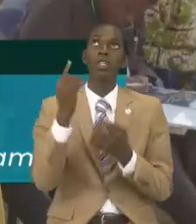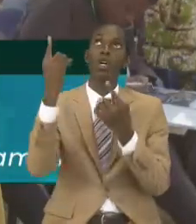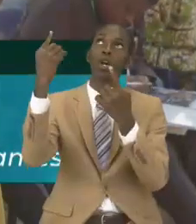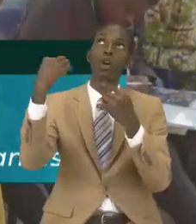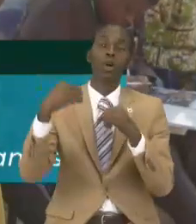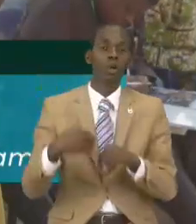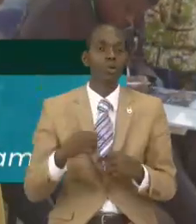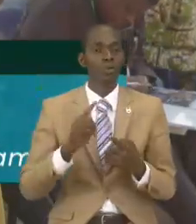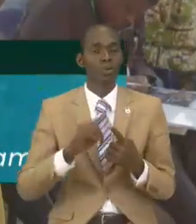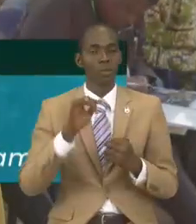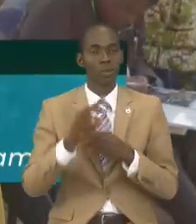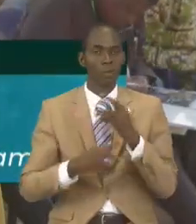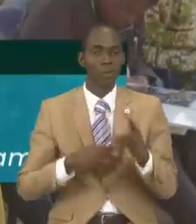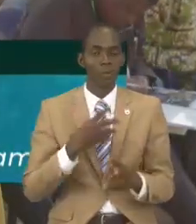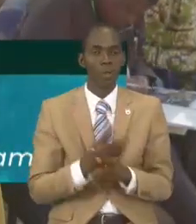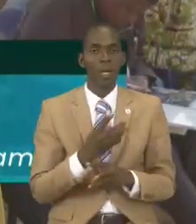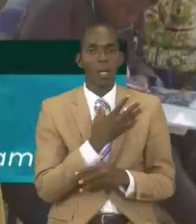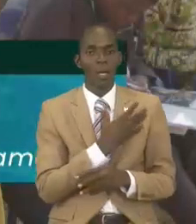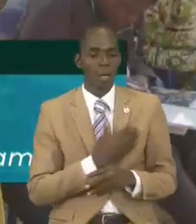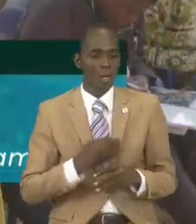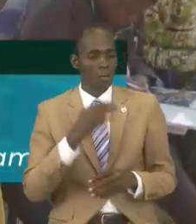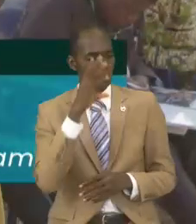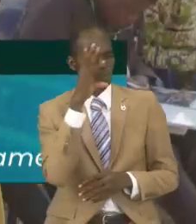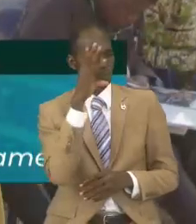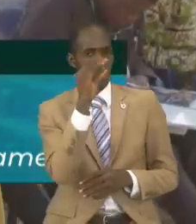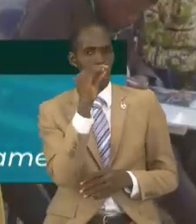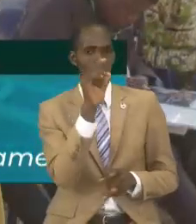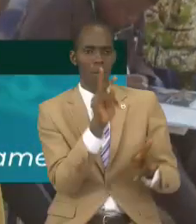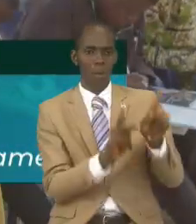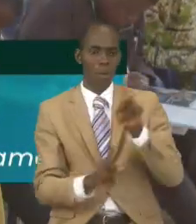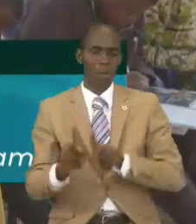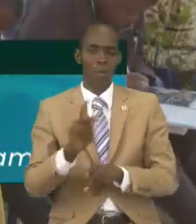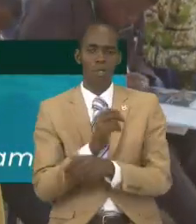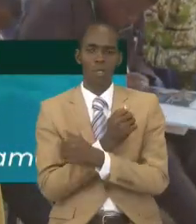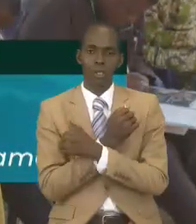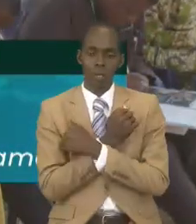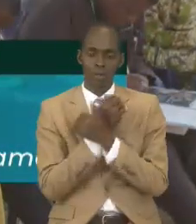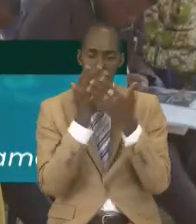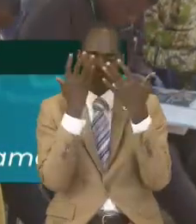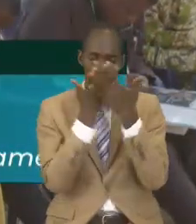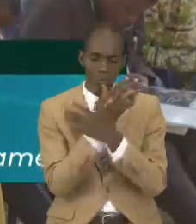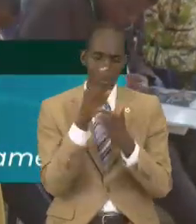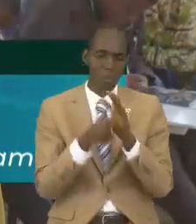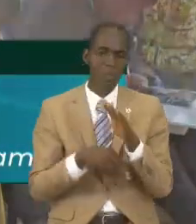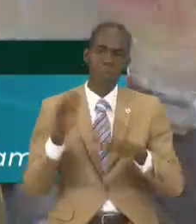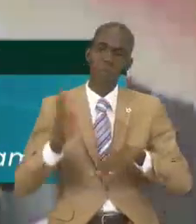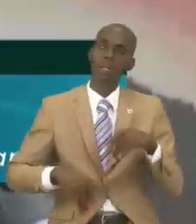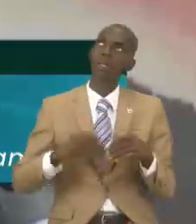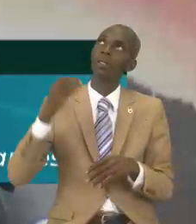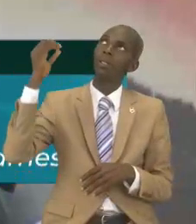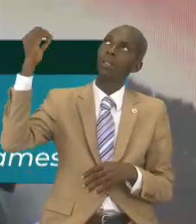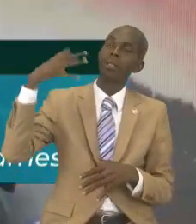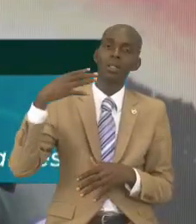world, and men loved darkness rather than light, because